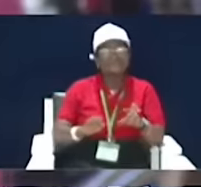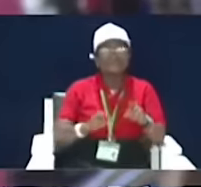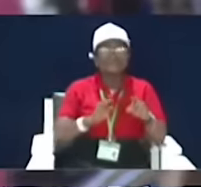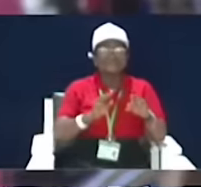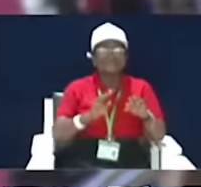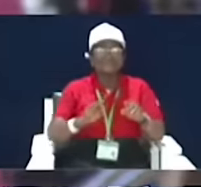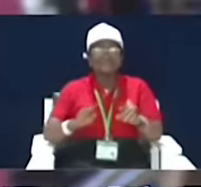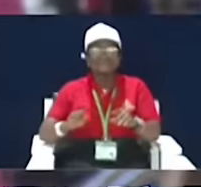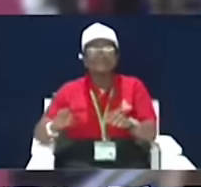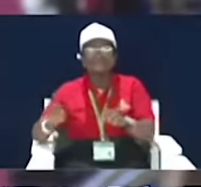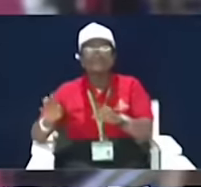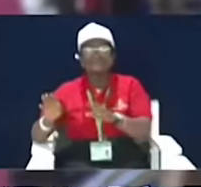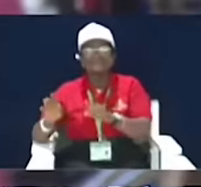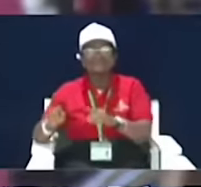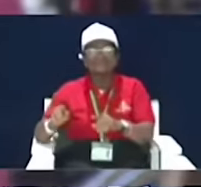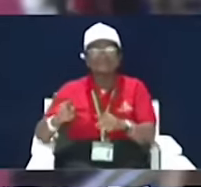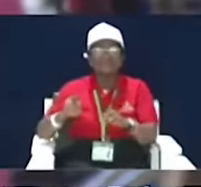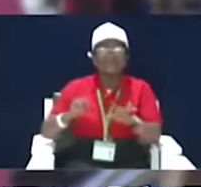forever.